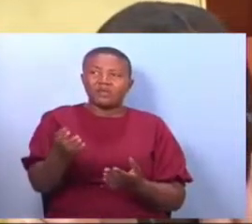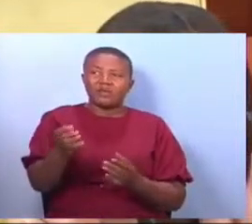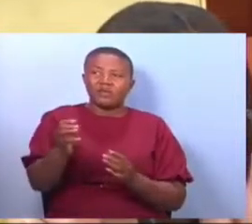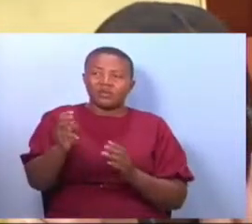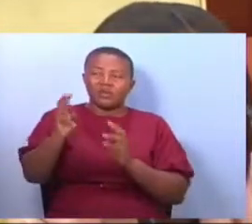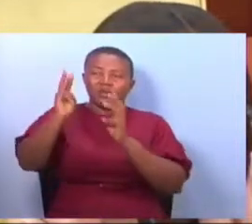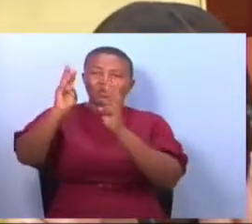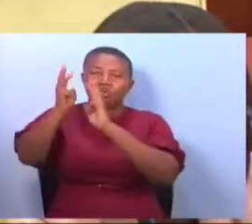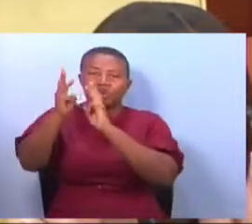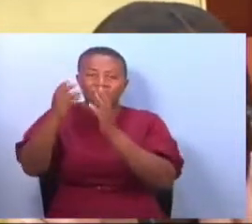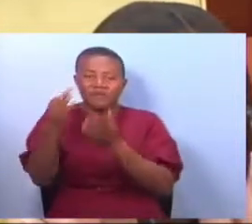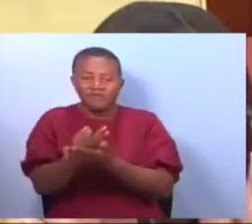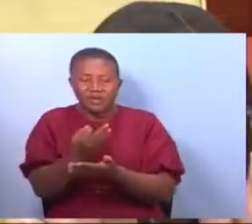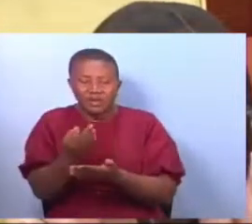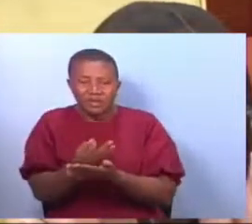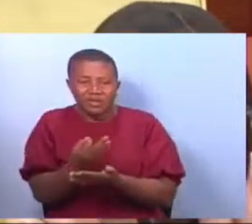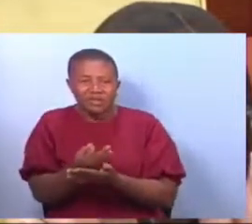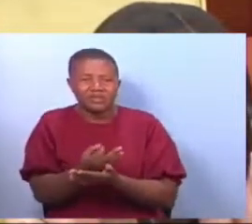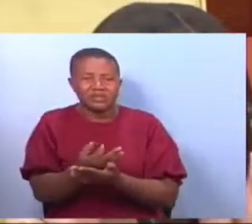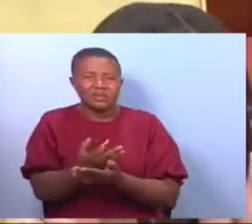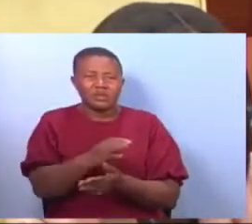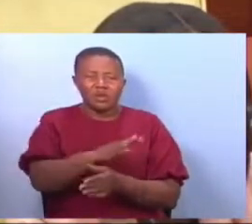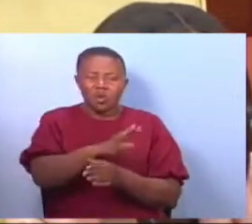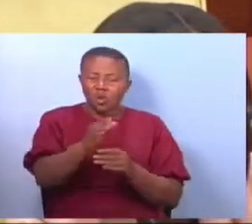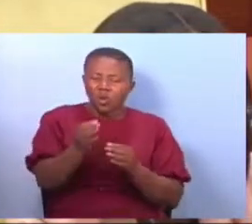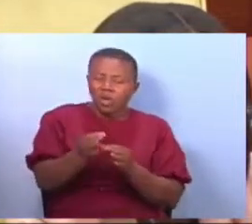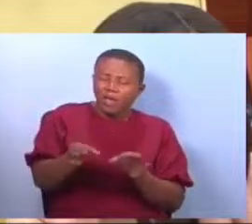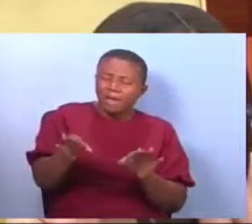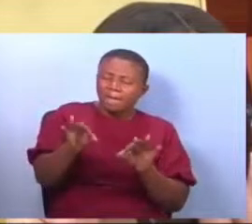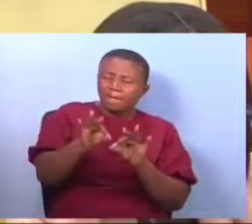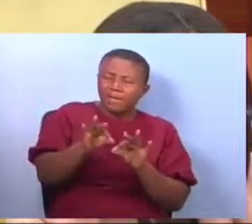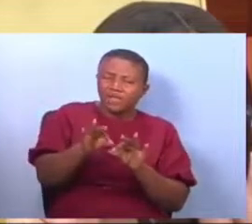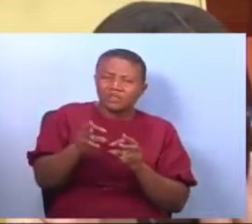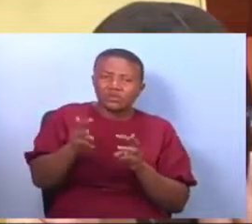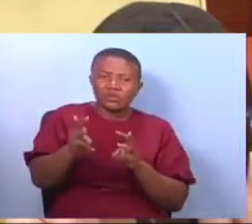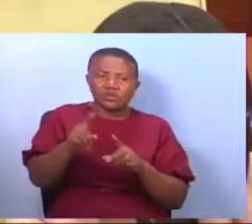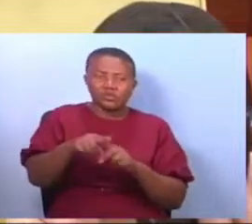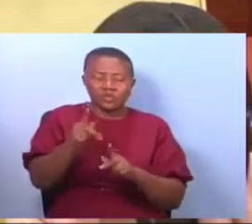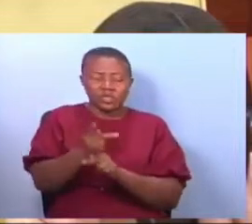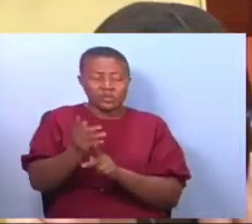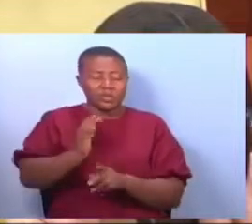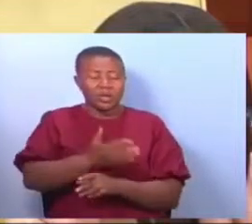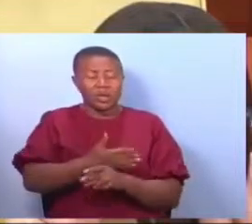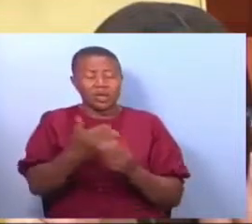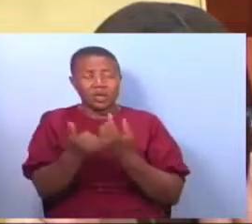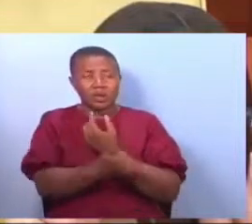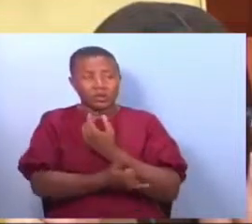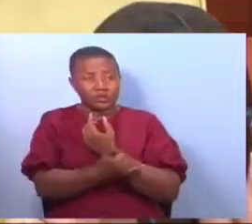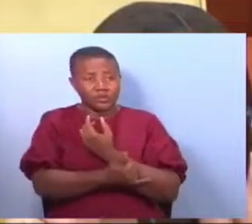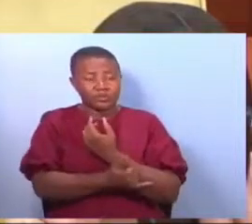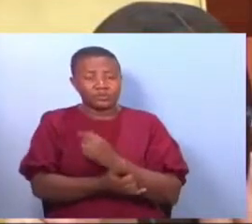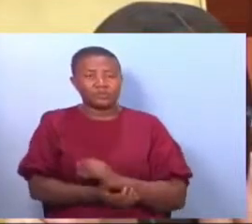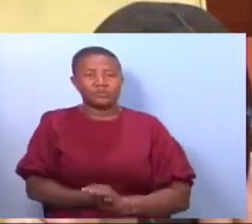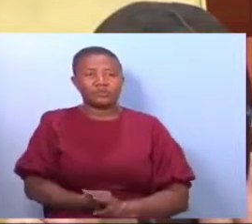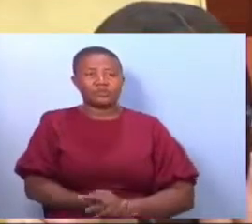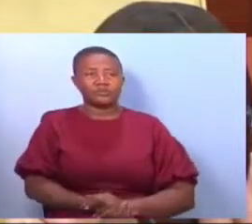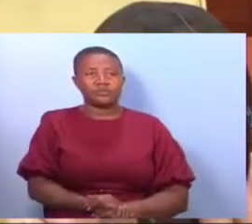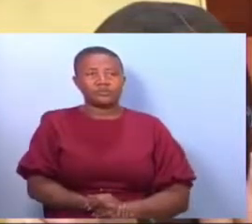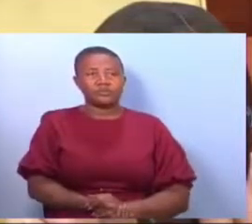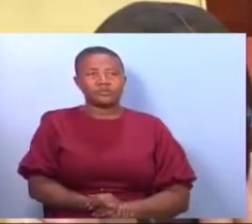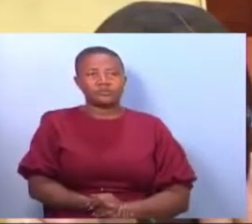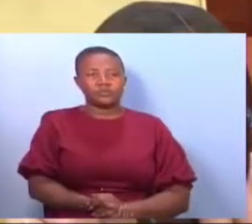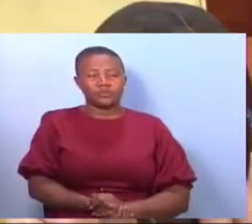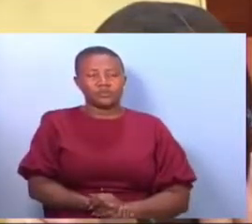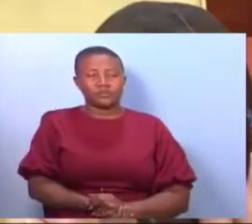including resilience, were key components of keeping our country and its biodiversity up to this day. It